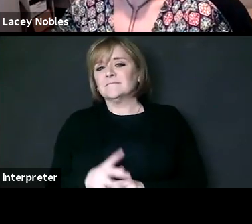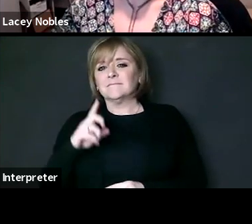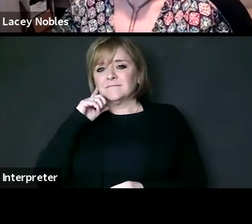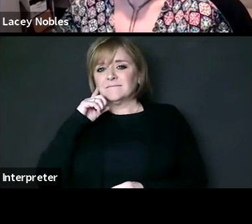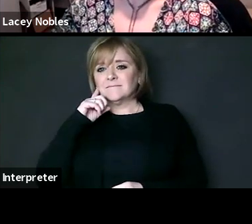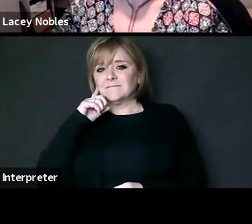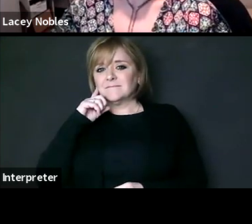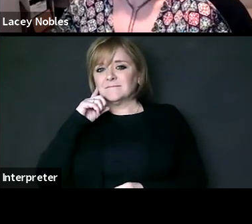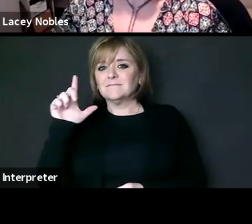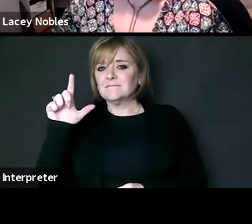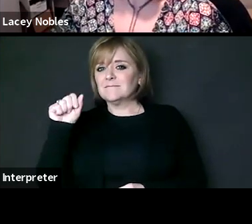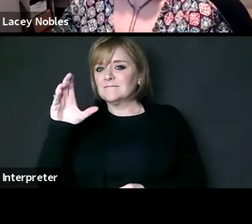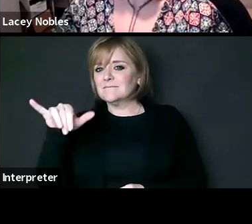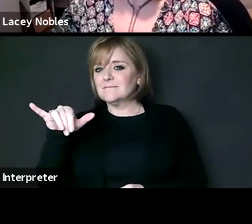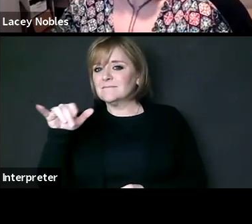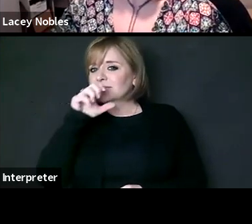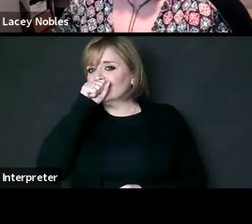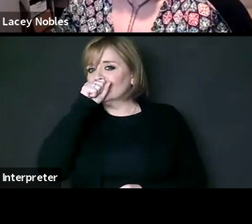Lacey, you're muted.